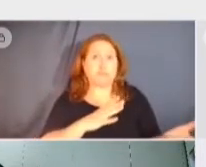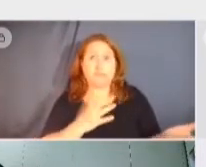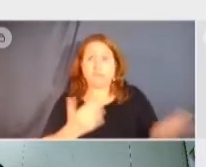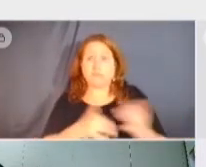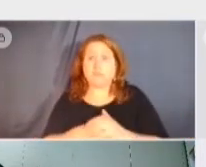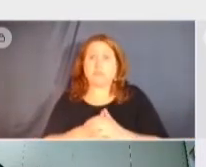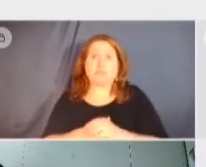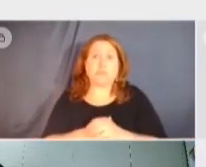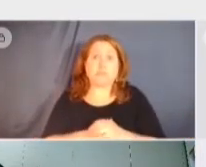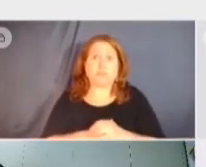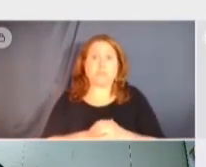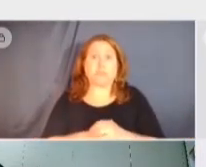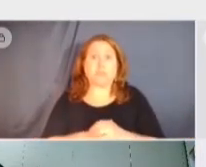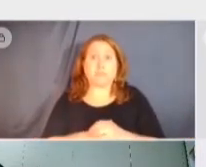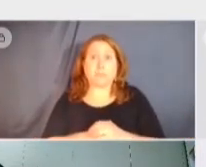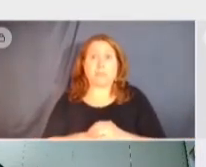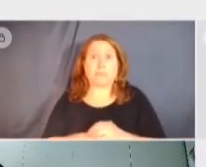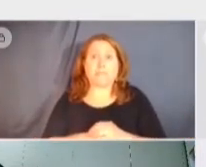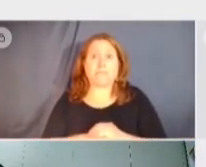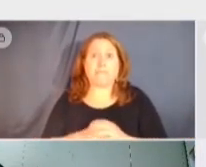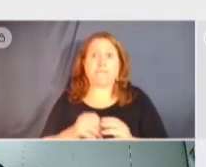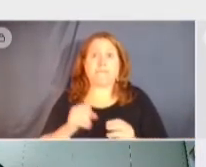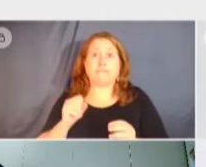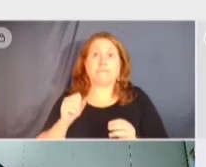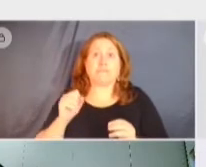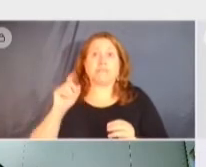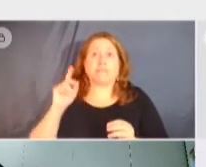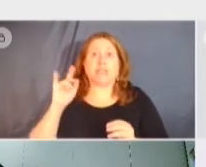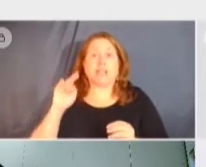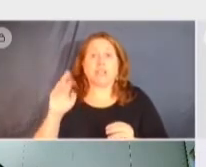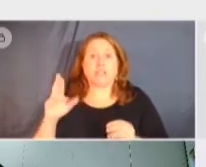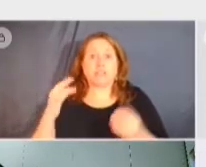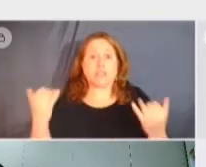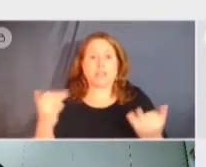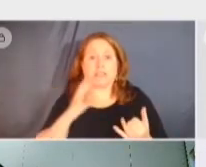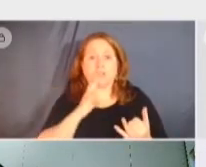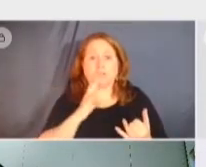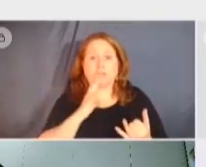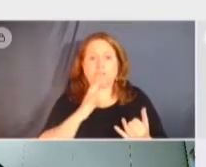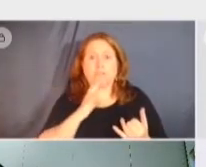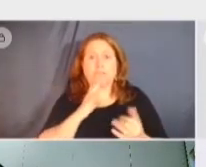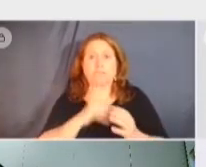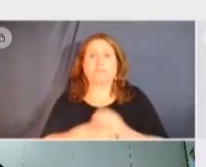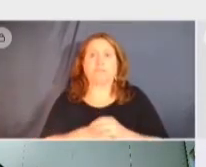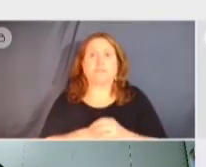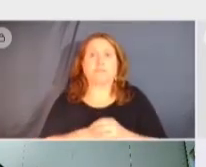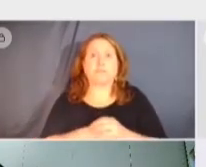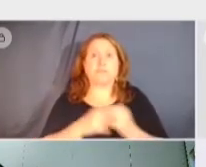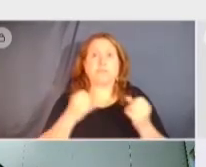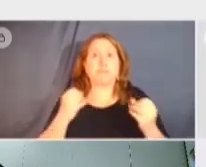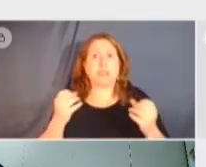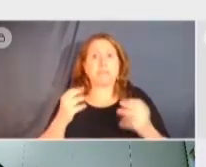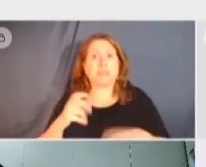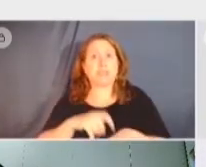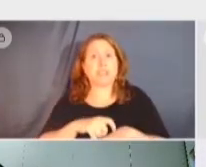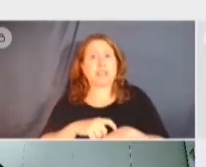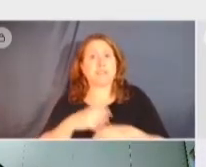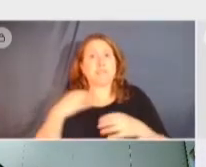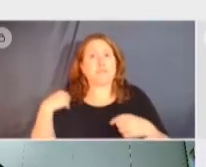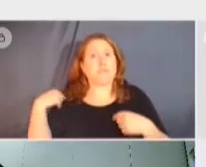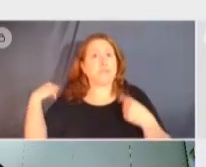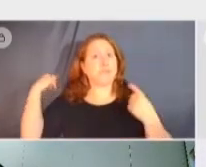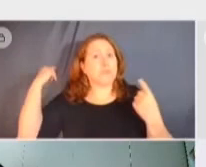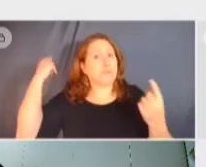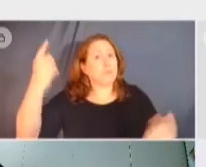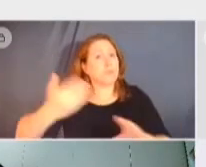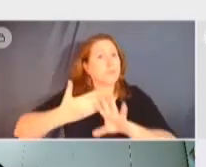years to say that that I believe that we already have more than that